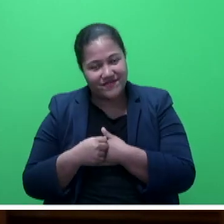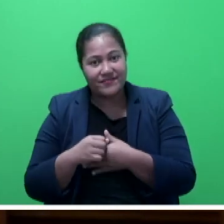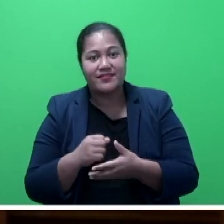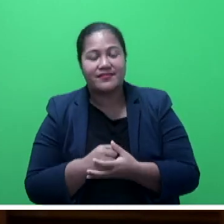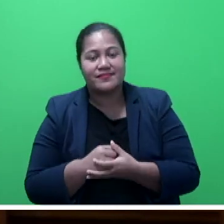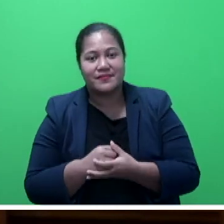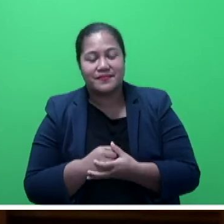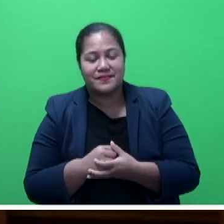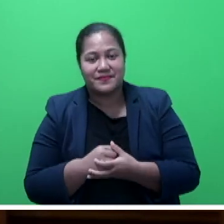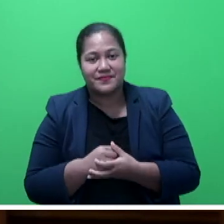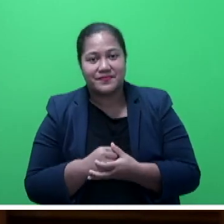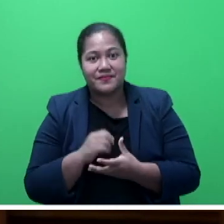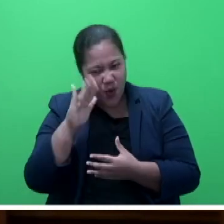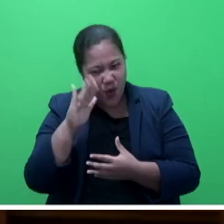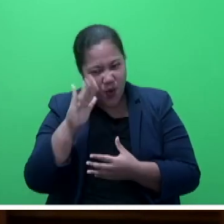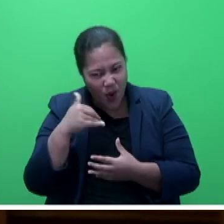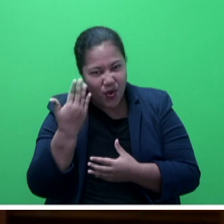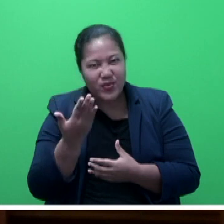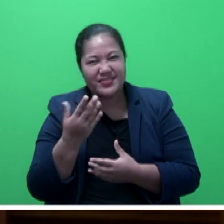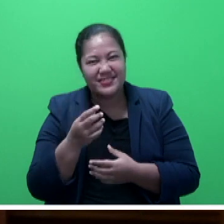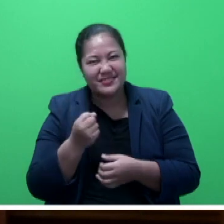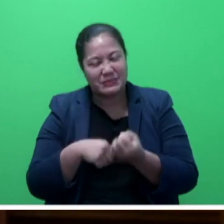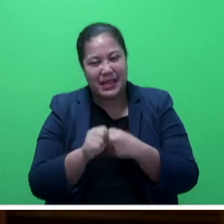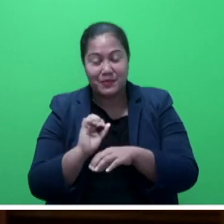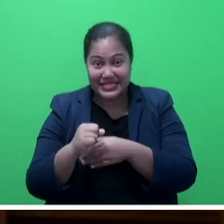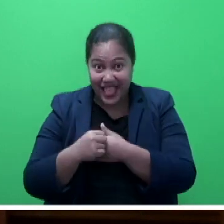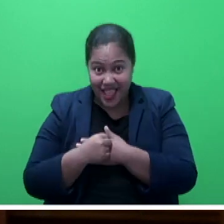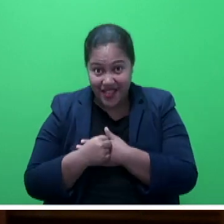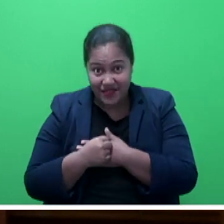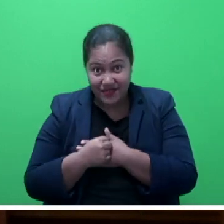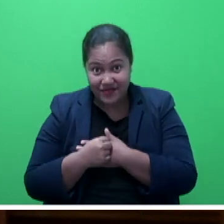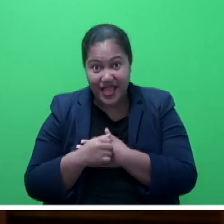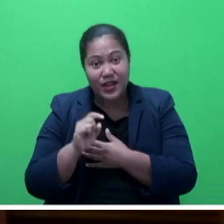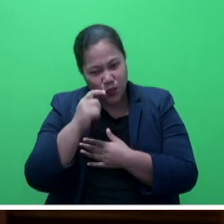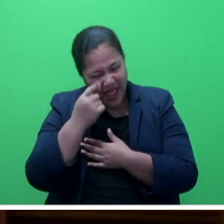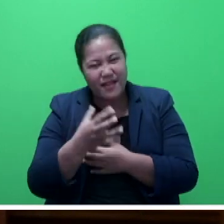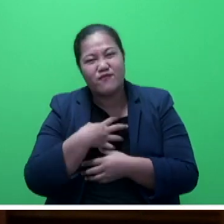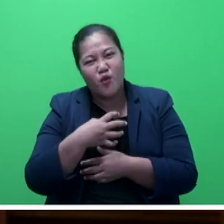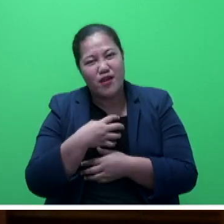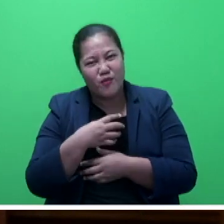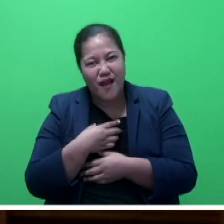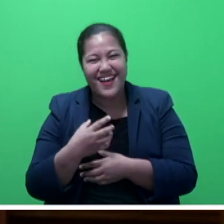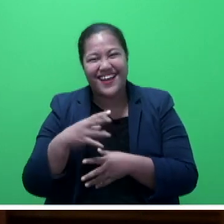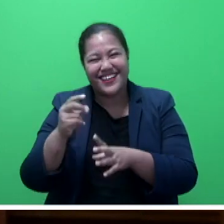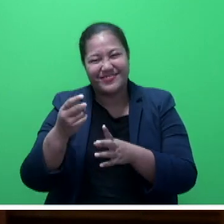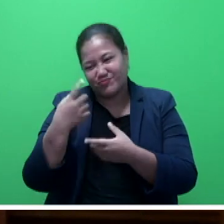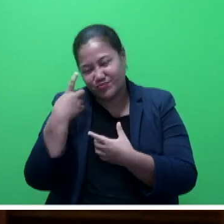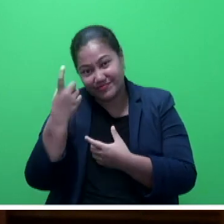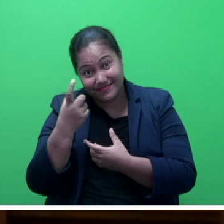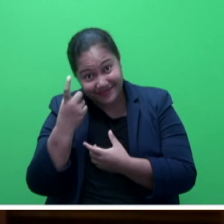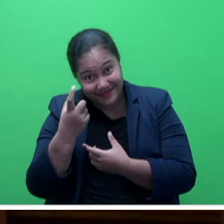be rather be safe than sorry, we will be taking some additional precautions until we are